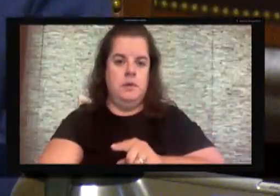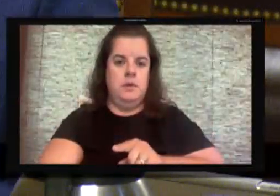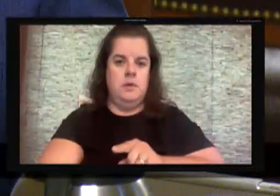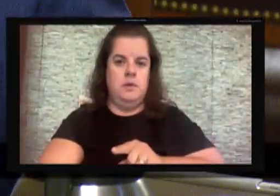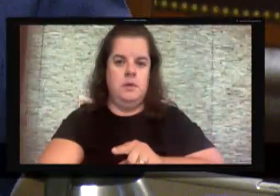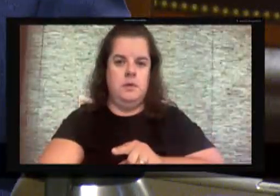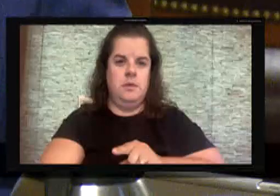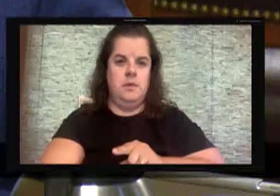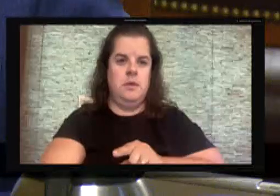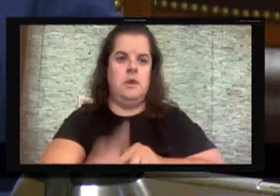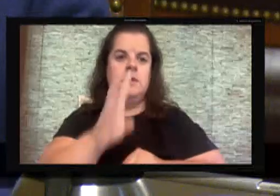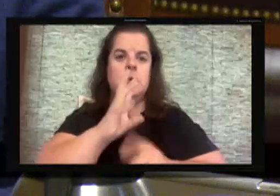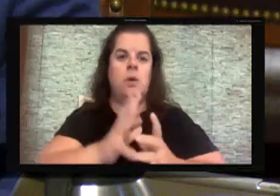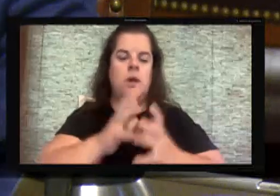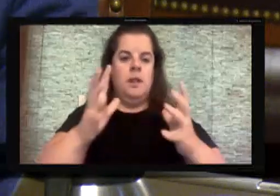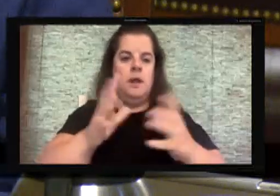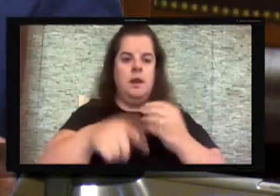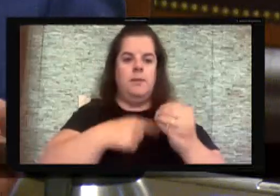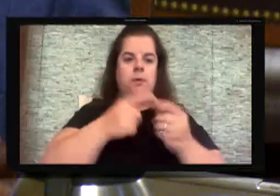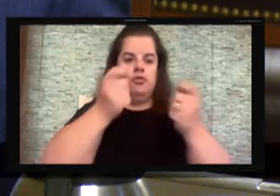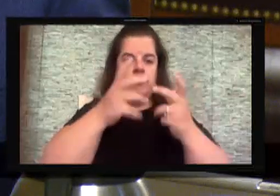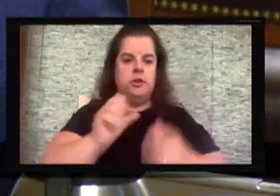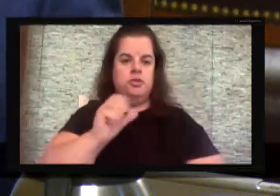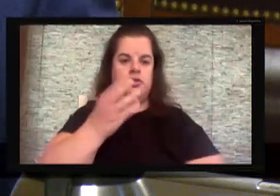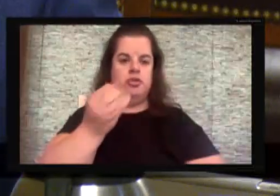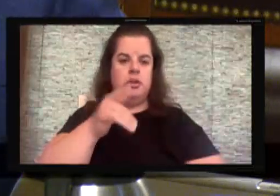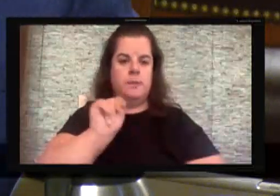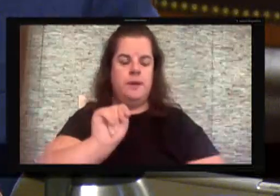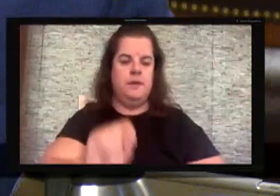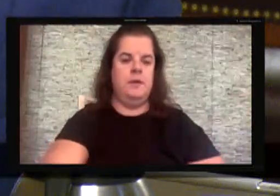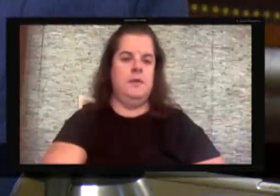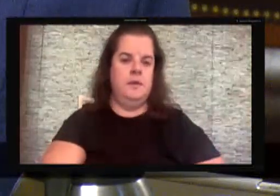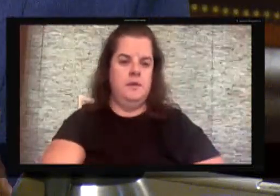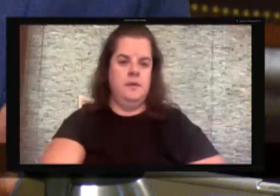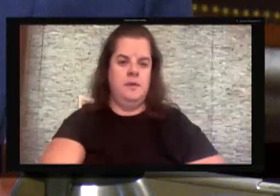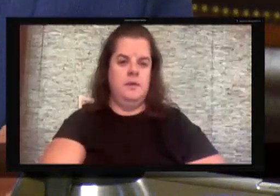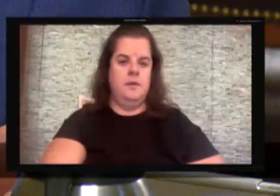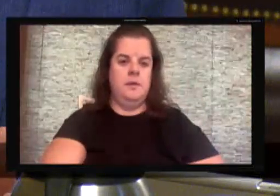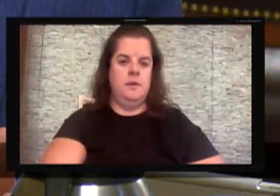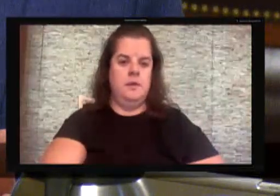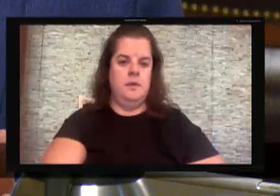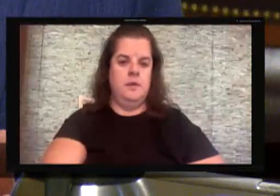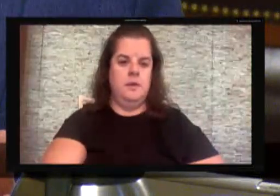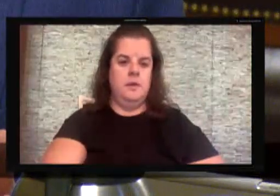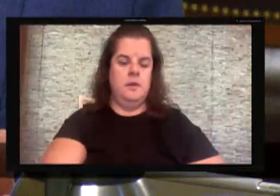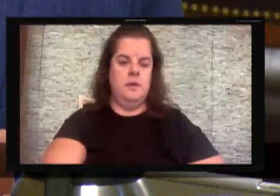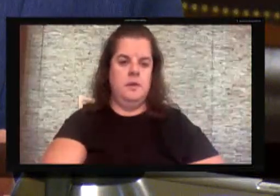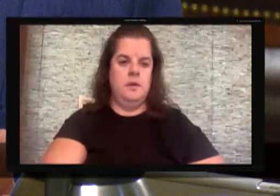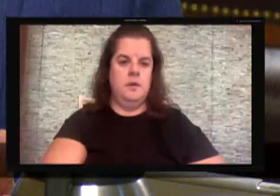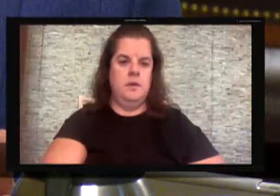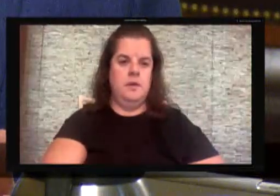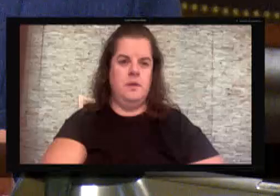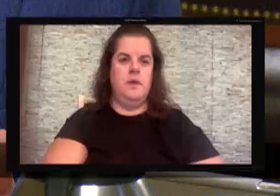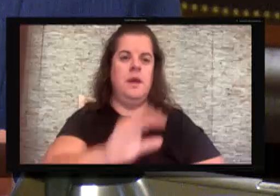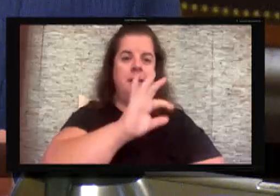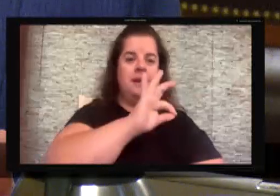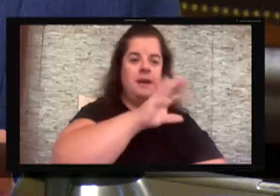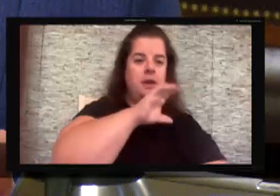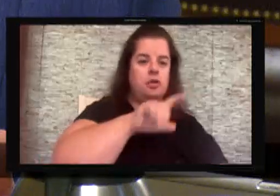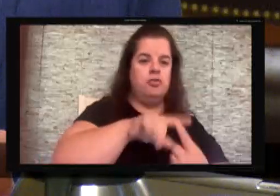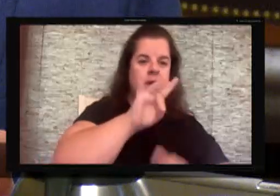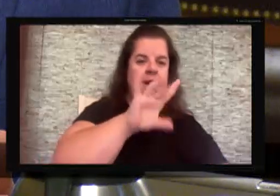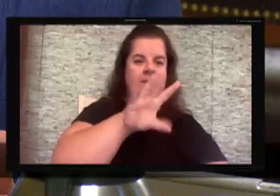with Director Schmidt yesterday about we first went from 900 to 850 budgeting for police